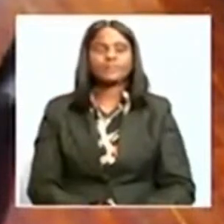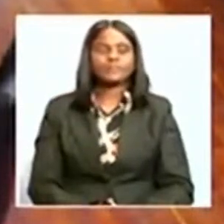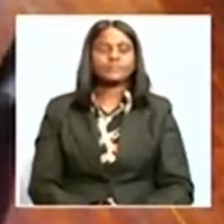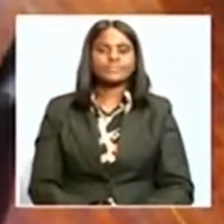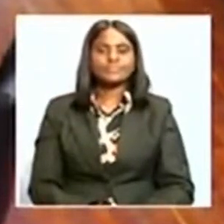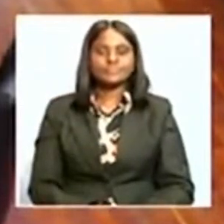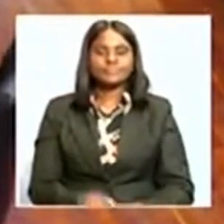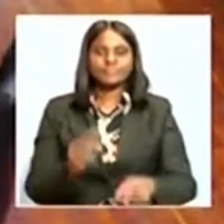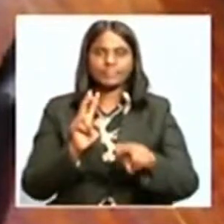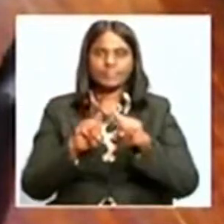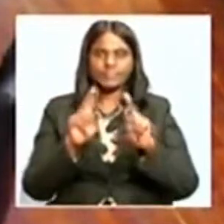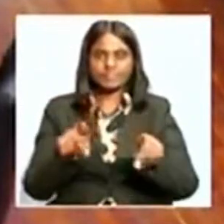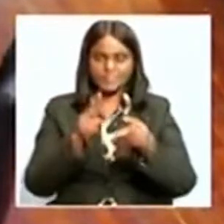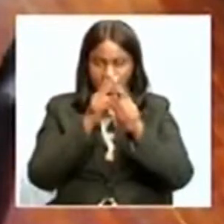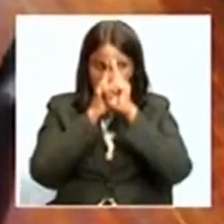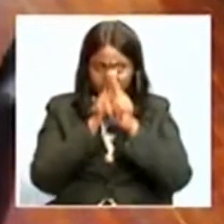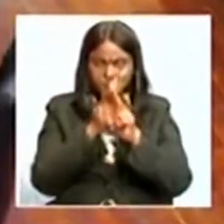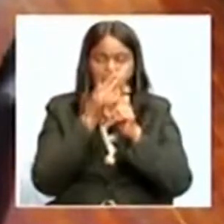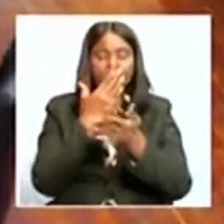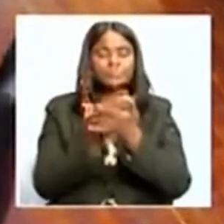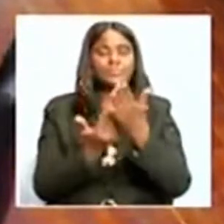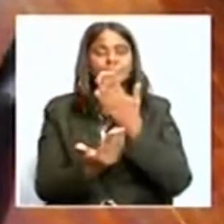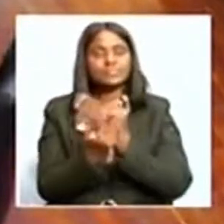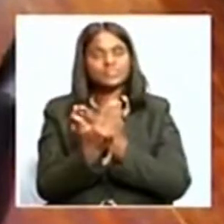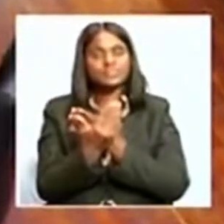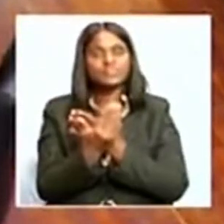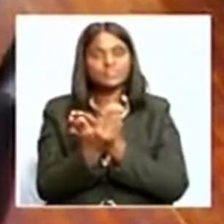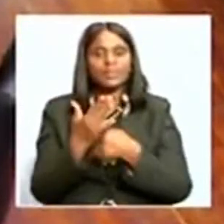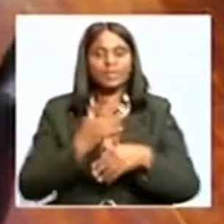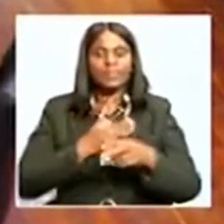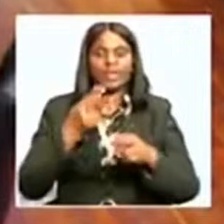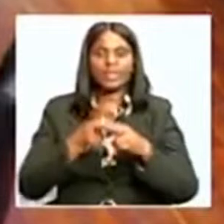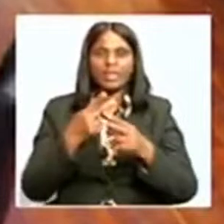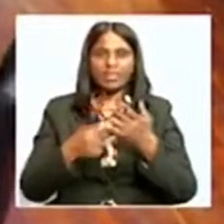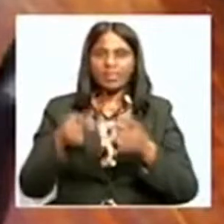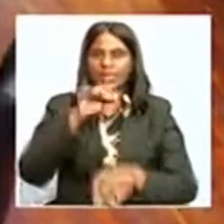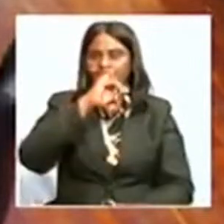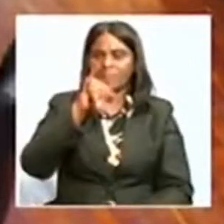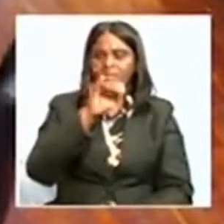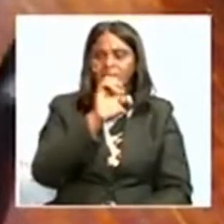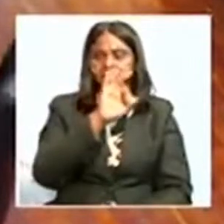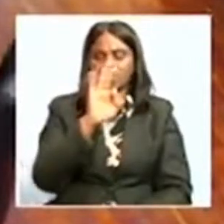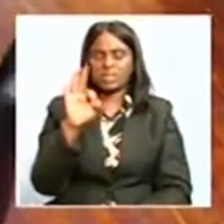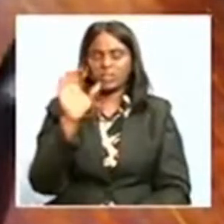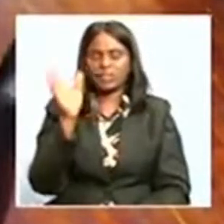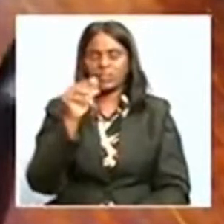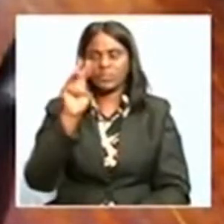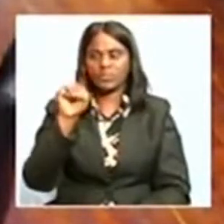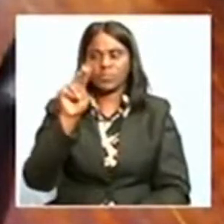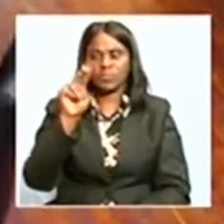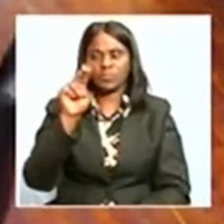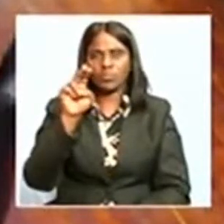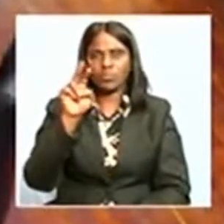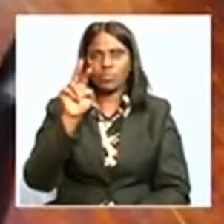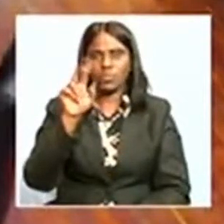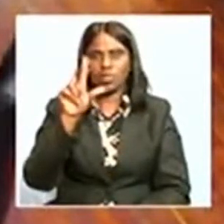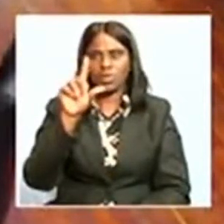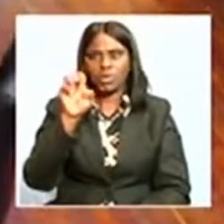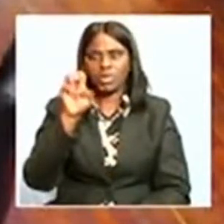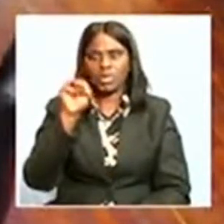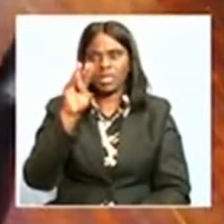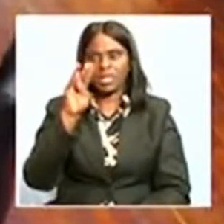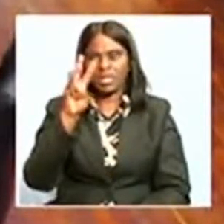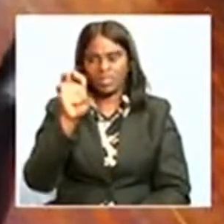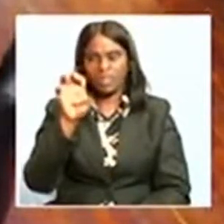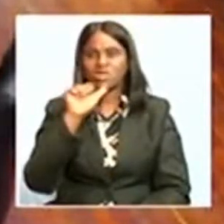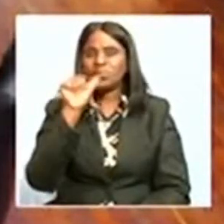Thank you, Honorable Chair, and good morning. My name is Jeff Murebwa, MP for Kaflafuta. It's